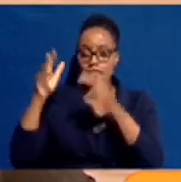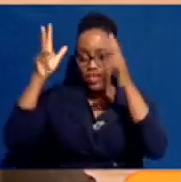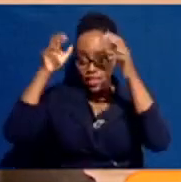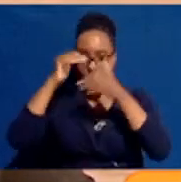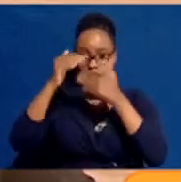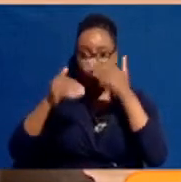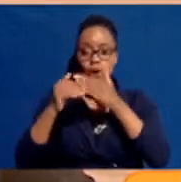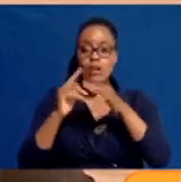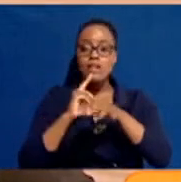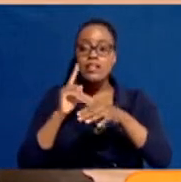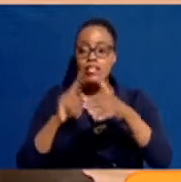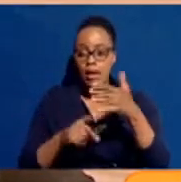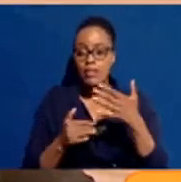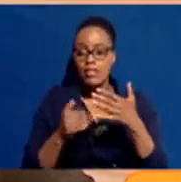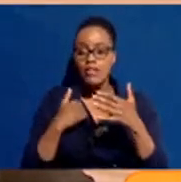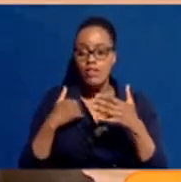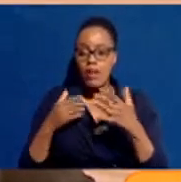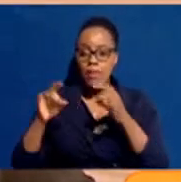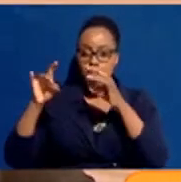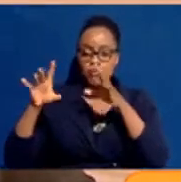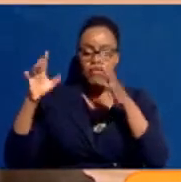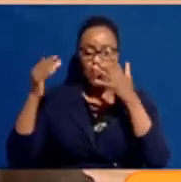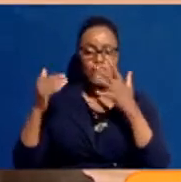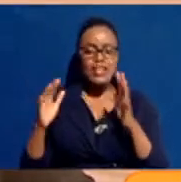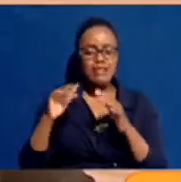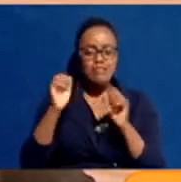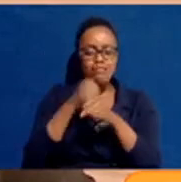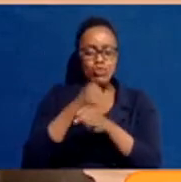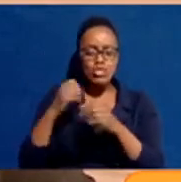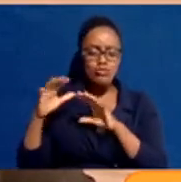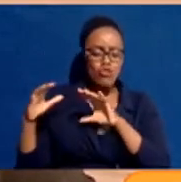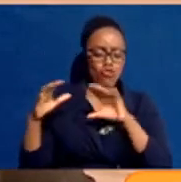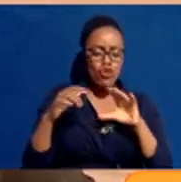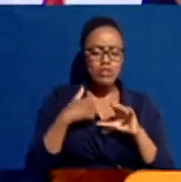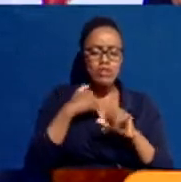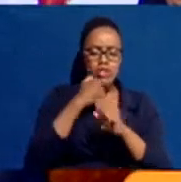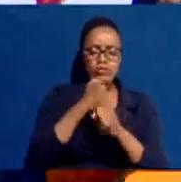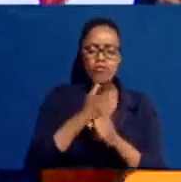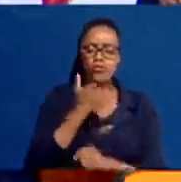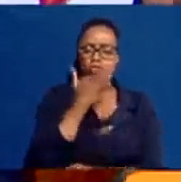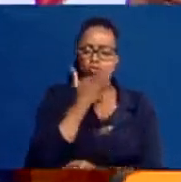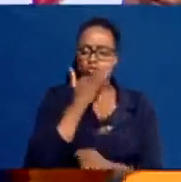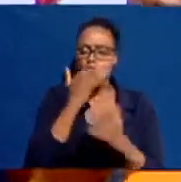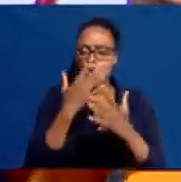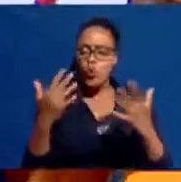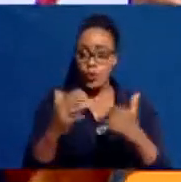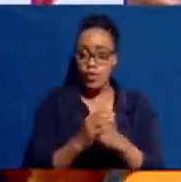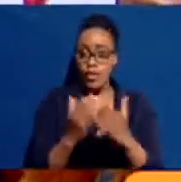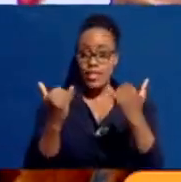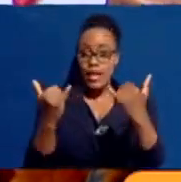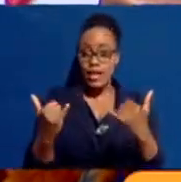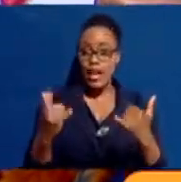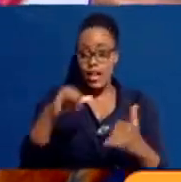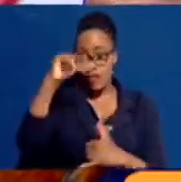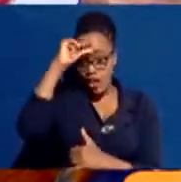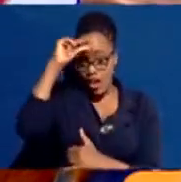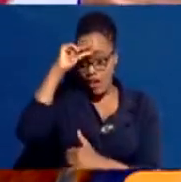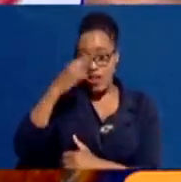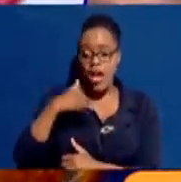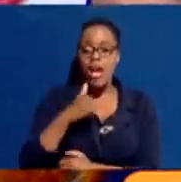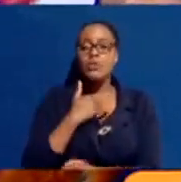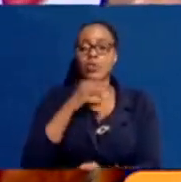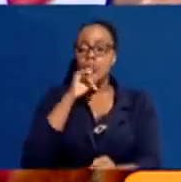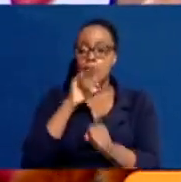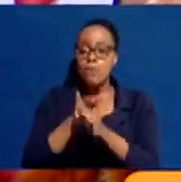They would say, I'll face the sack. I mean, you can't push me to do what is wrong. The current government, we want, and we want to